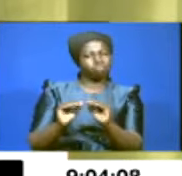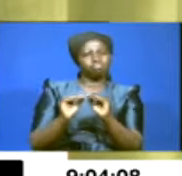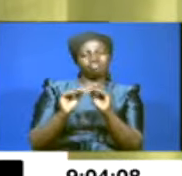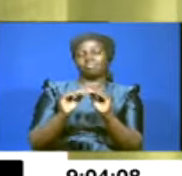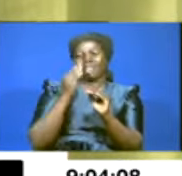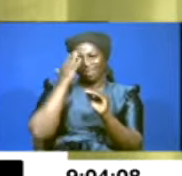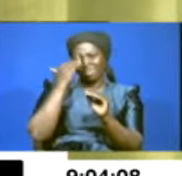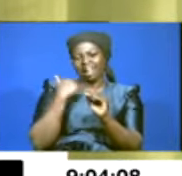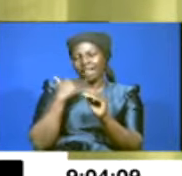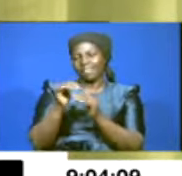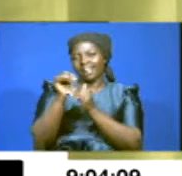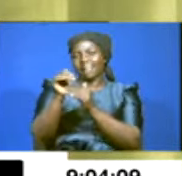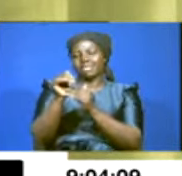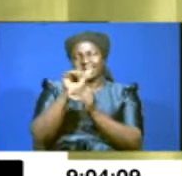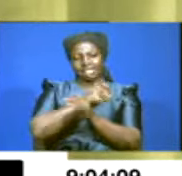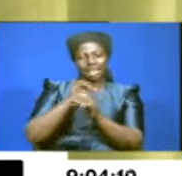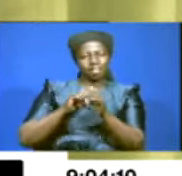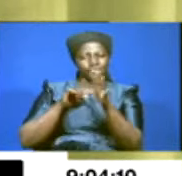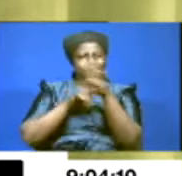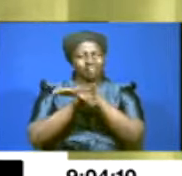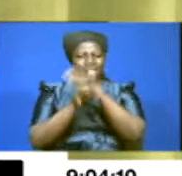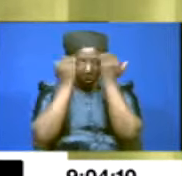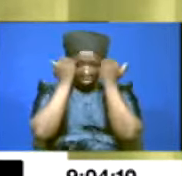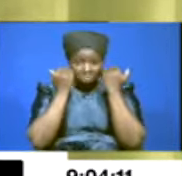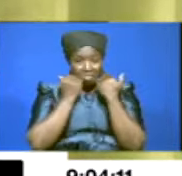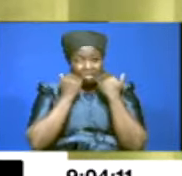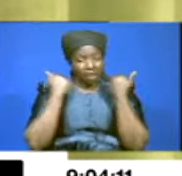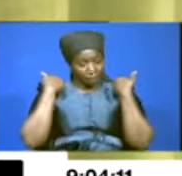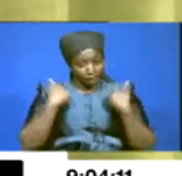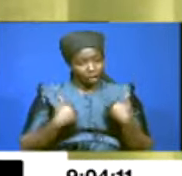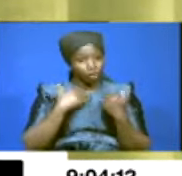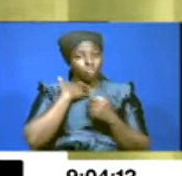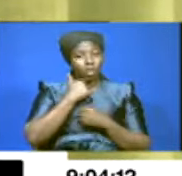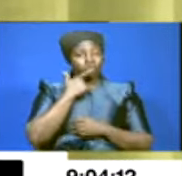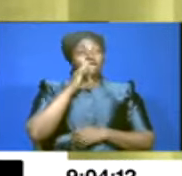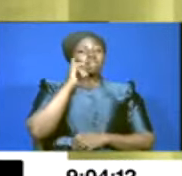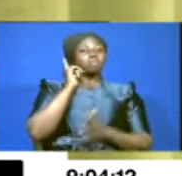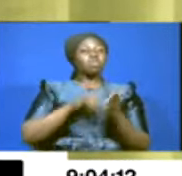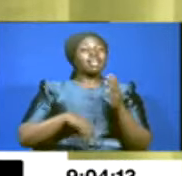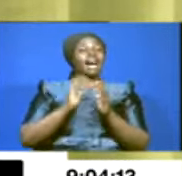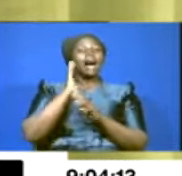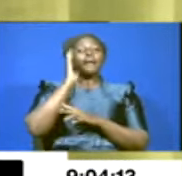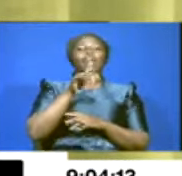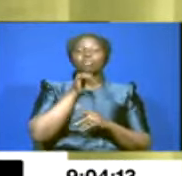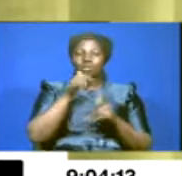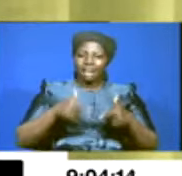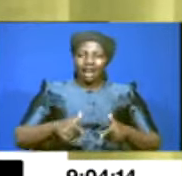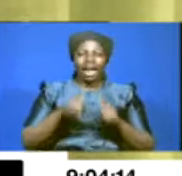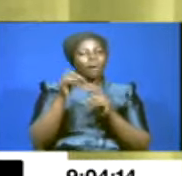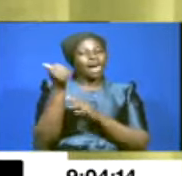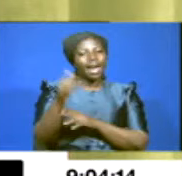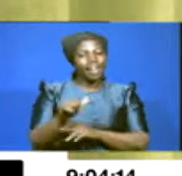to undertake here that I will not allow any matters